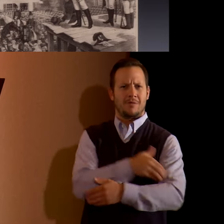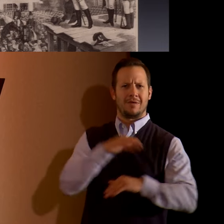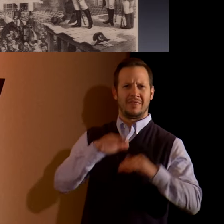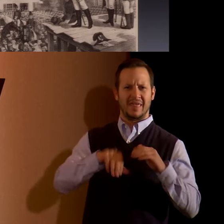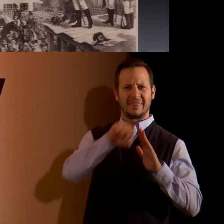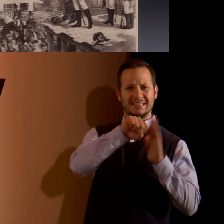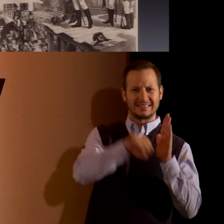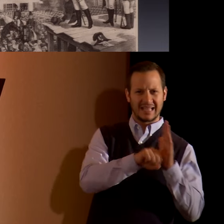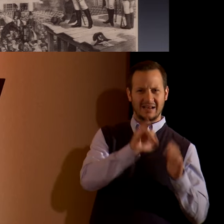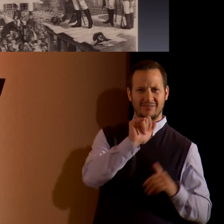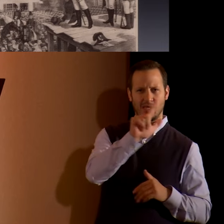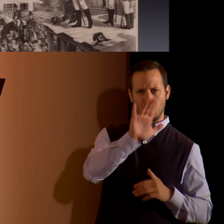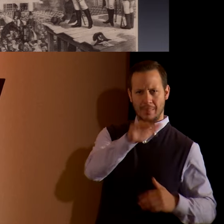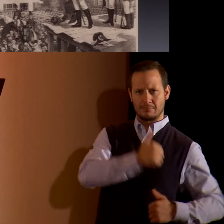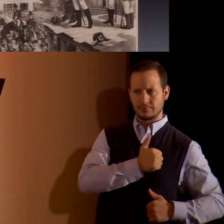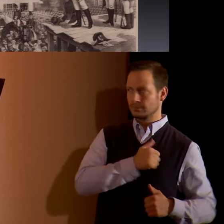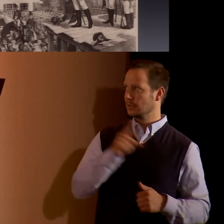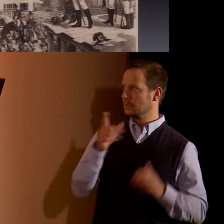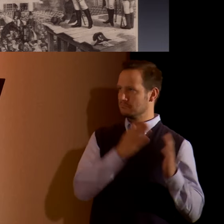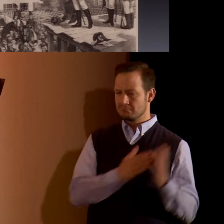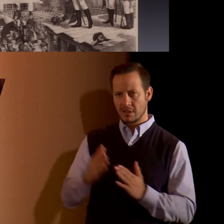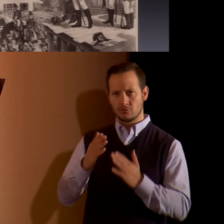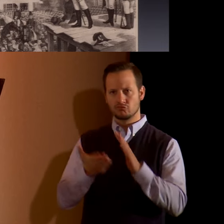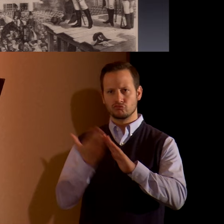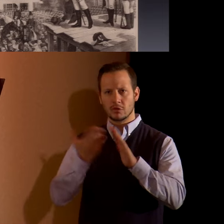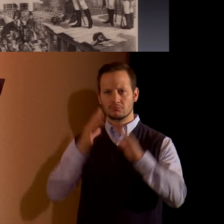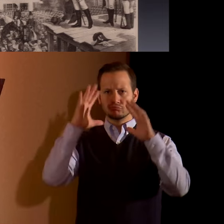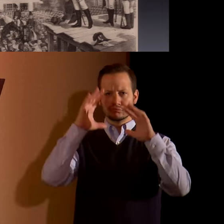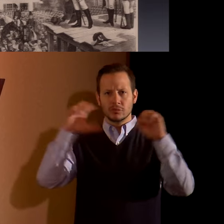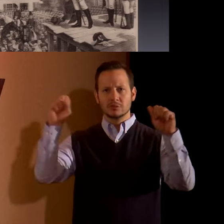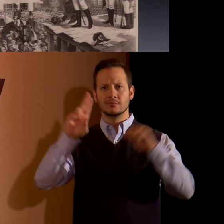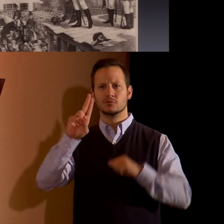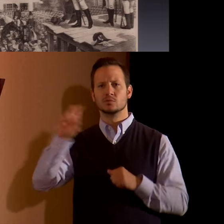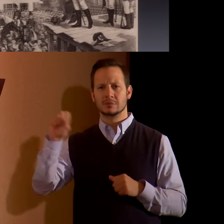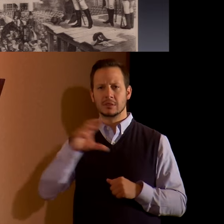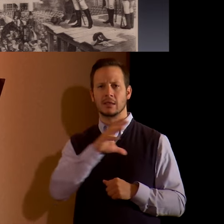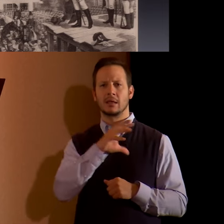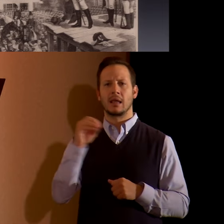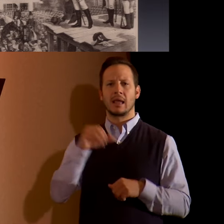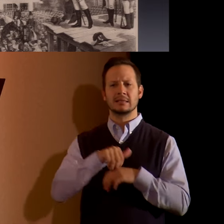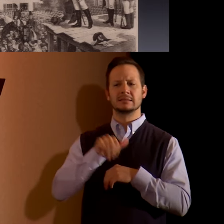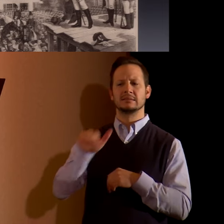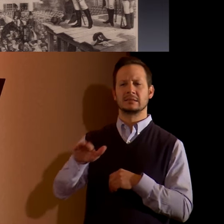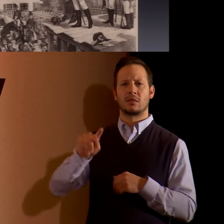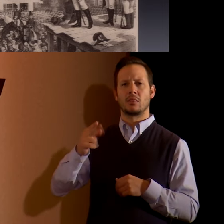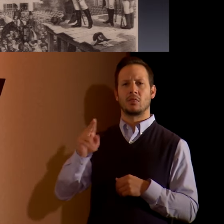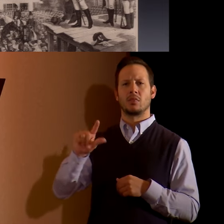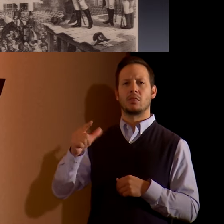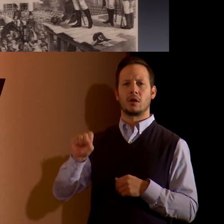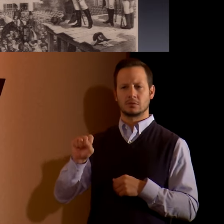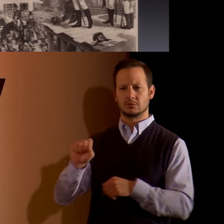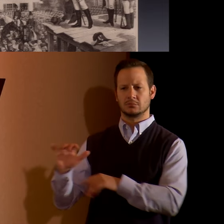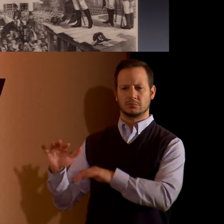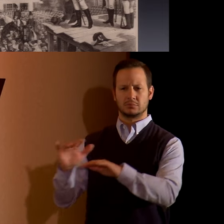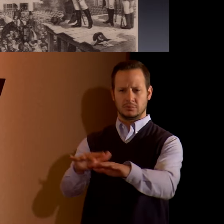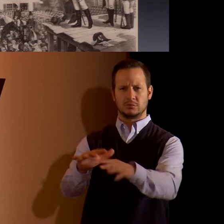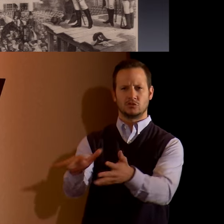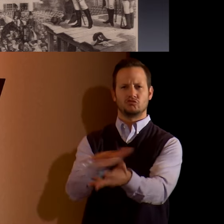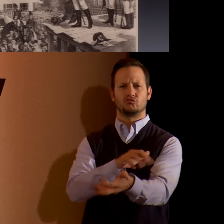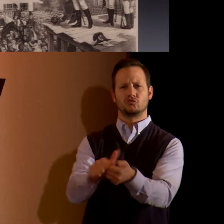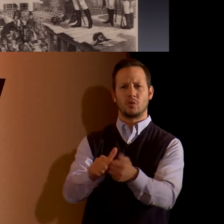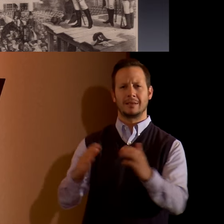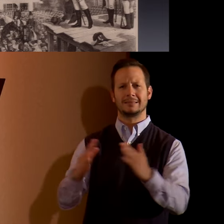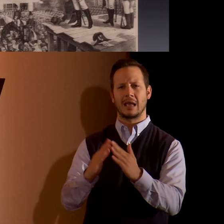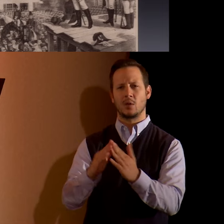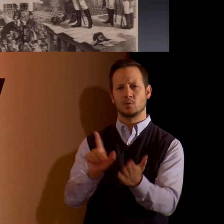Smith laid plans to run for president of the United States. He also sent thugs to destroy the office of a town newspaper